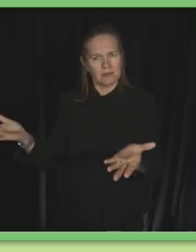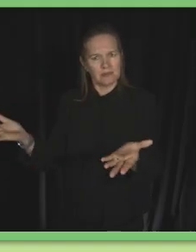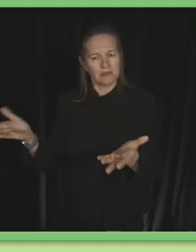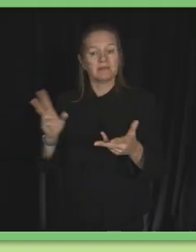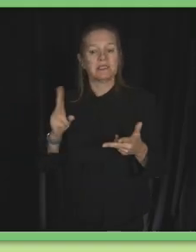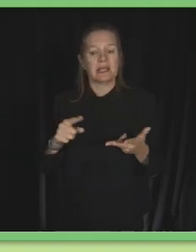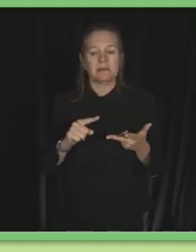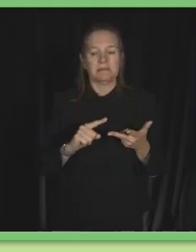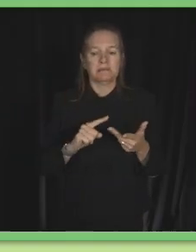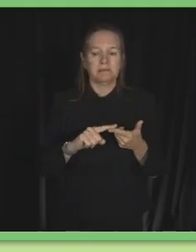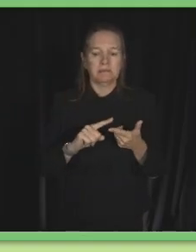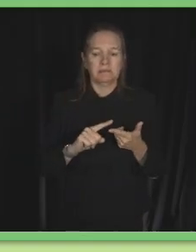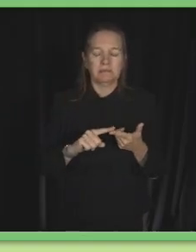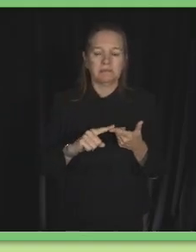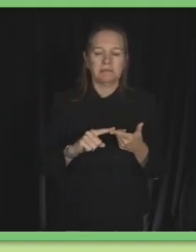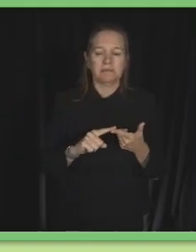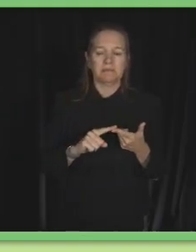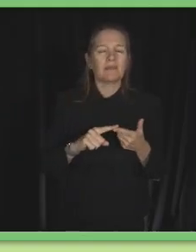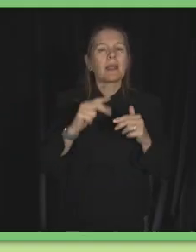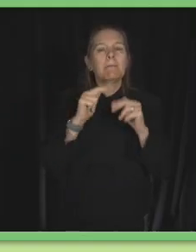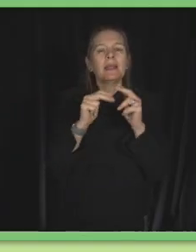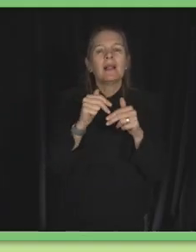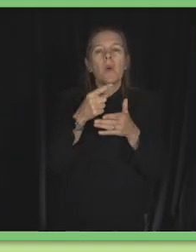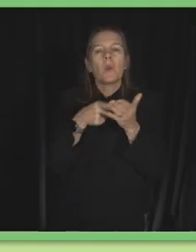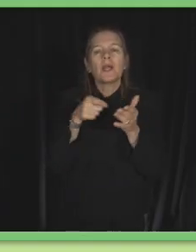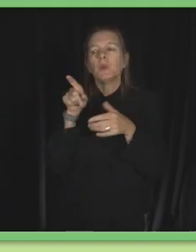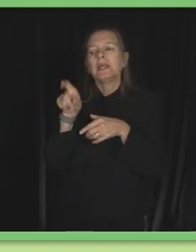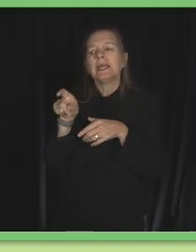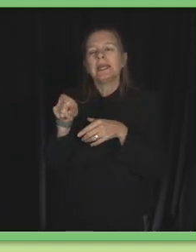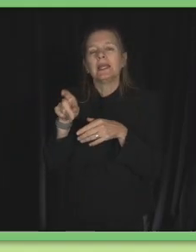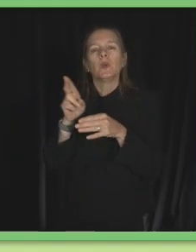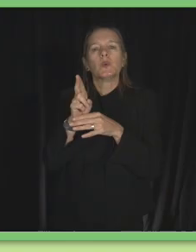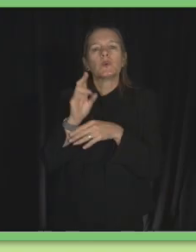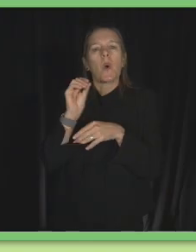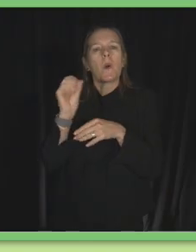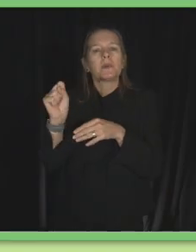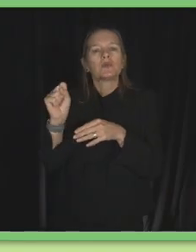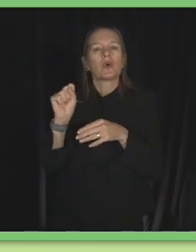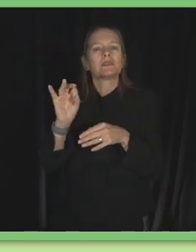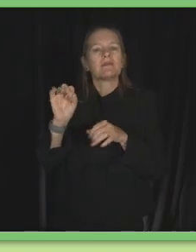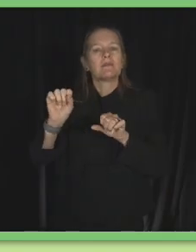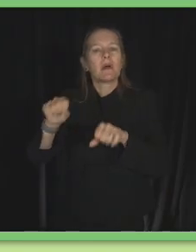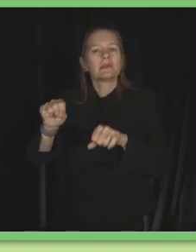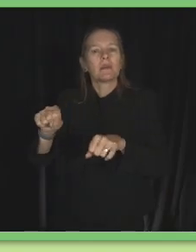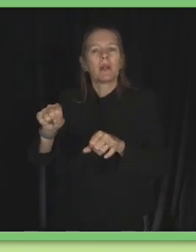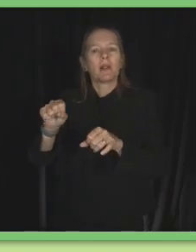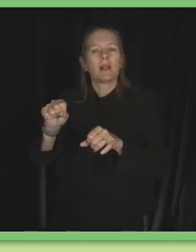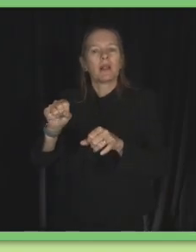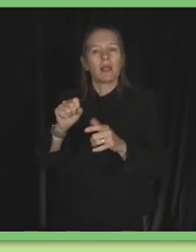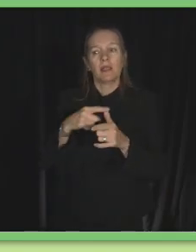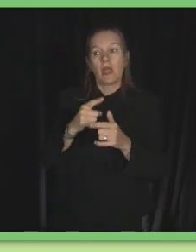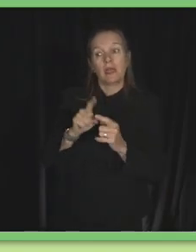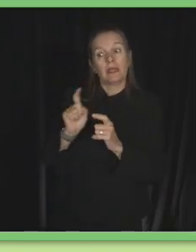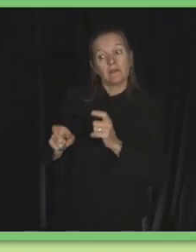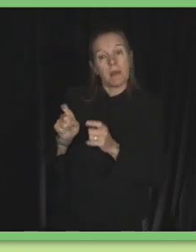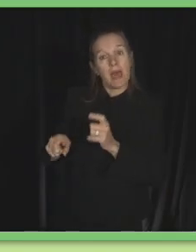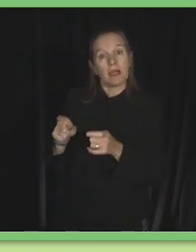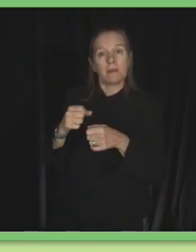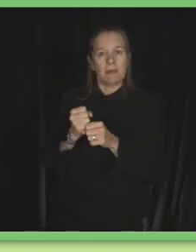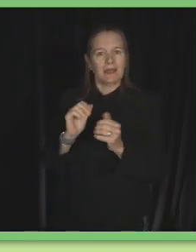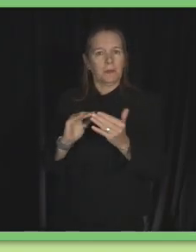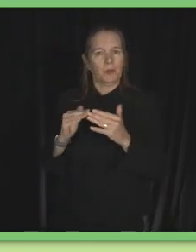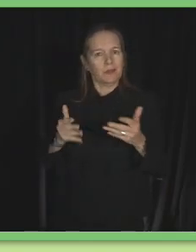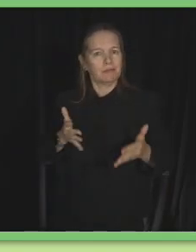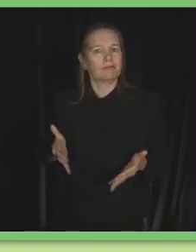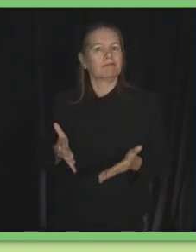Second, of course, build only what you have to. Use open source where possible, and give back to keep the community moving